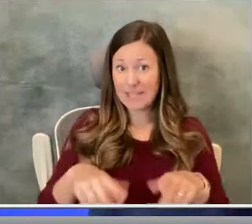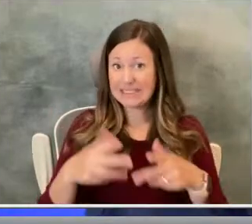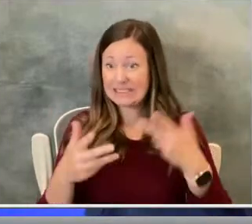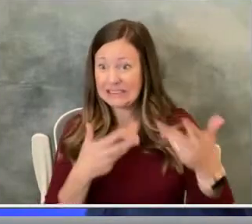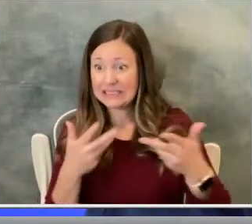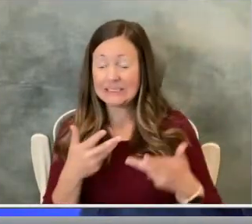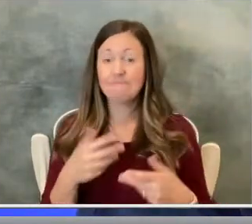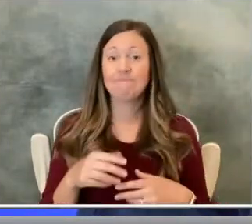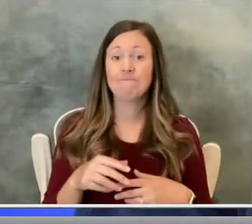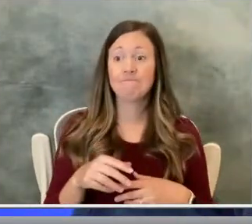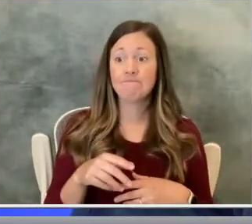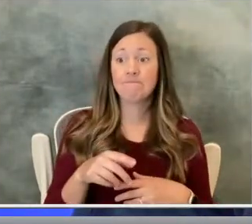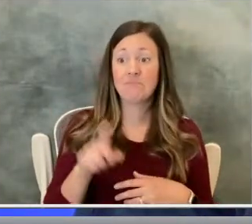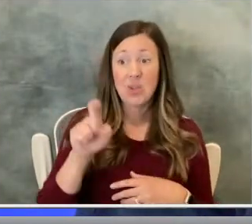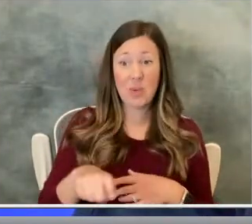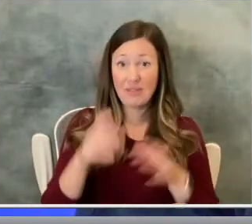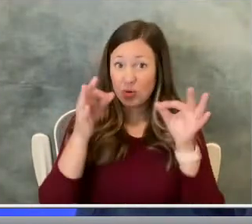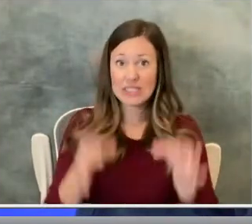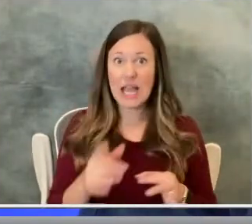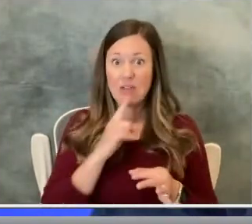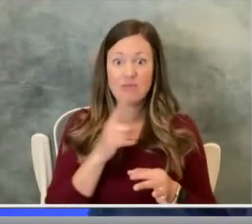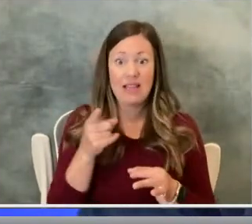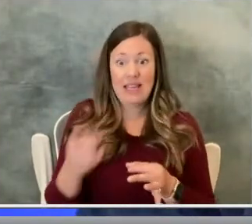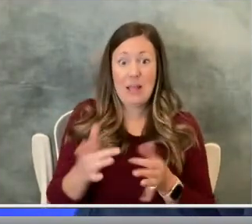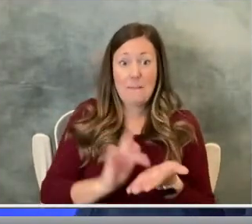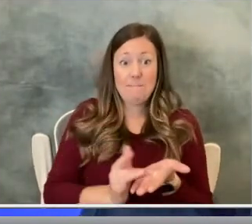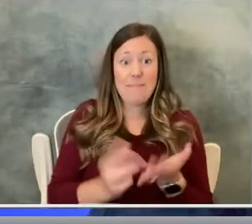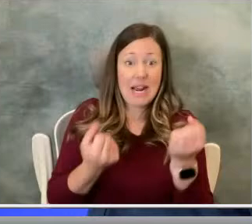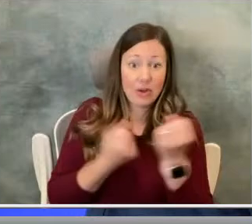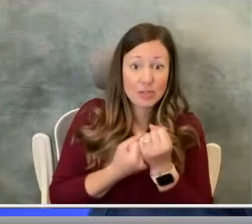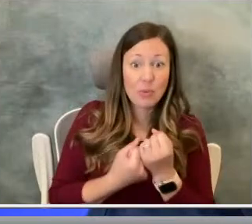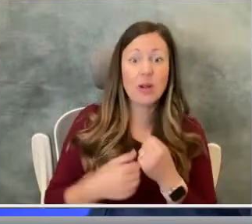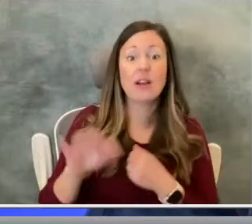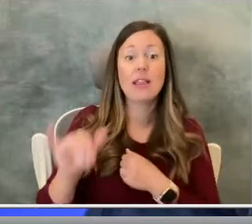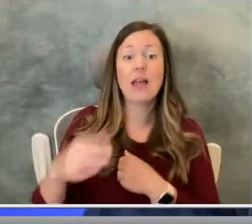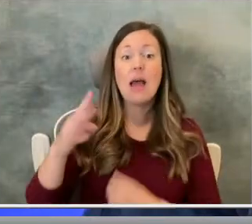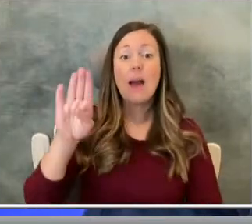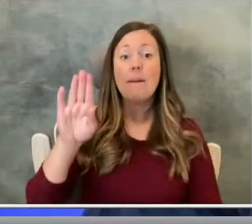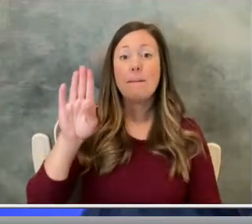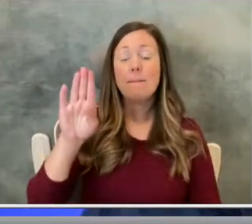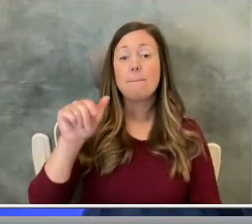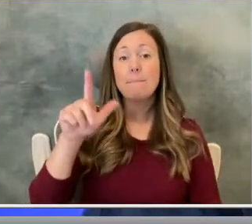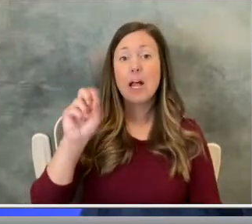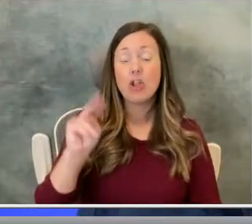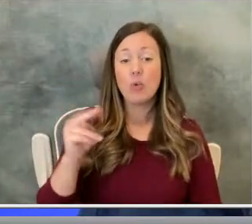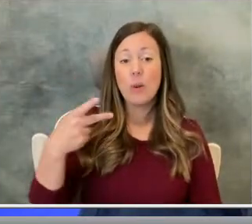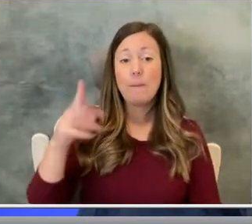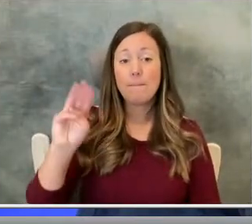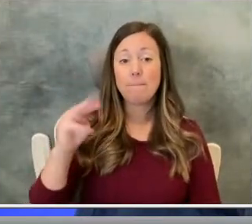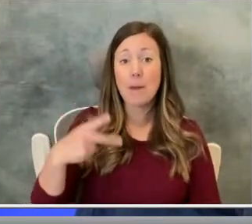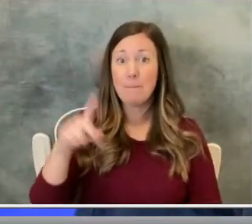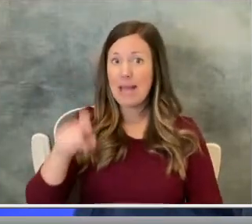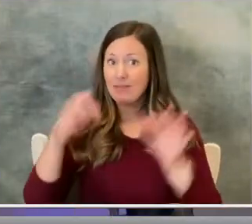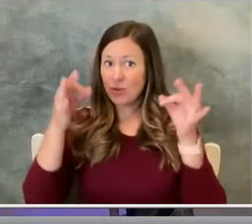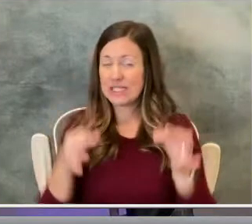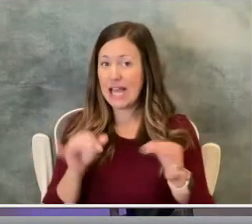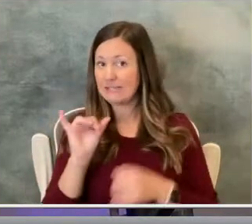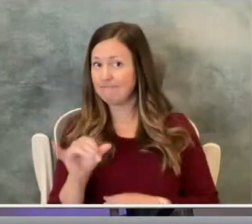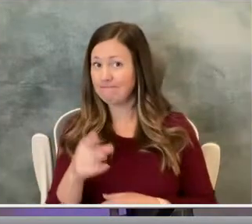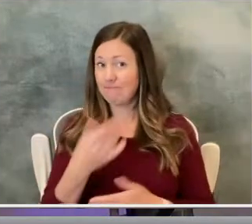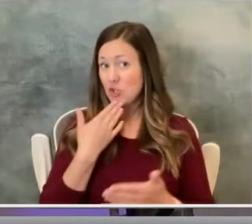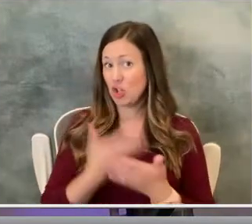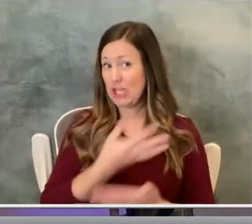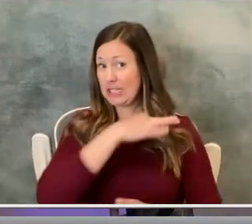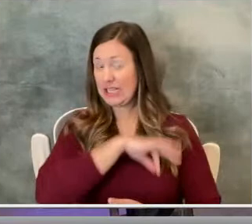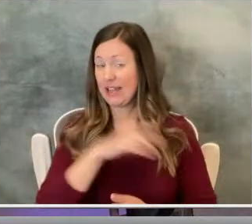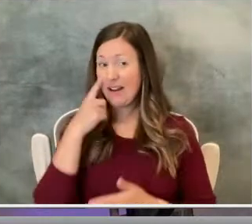on a balloon pump, you have to decide, is this patient a good candidate for advanced therapies? And we were just showing some video of